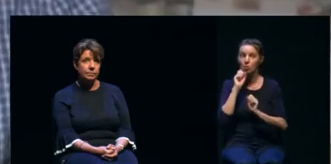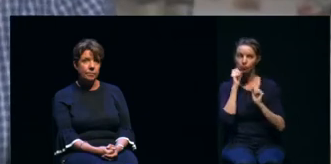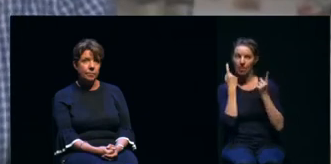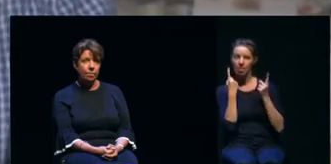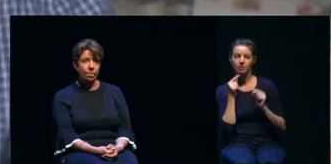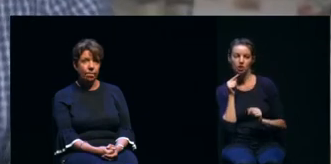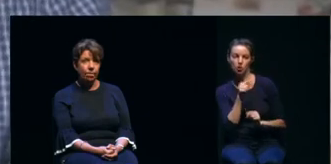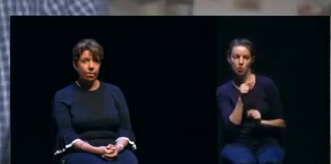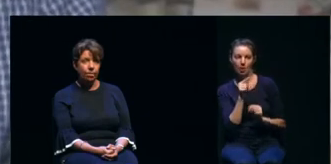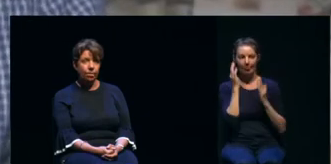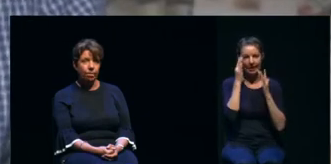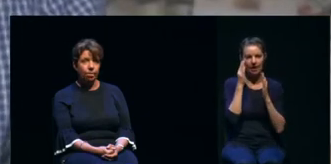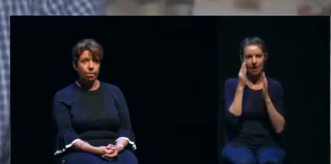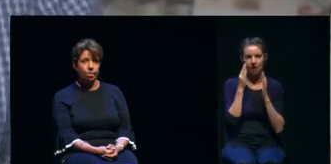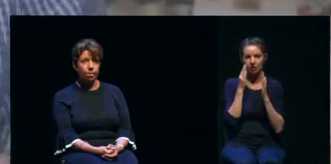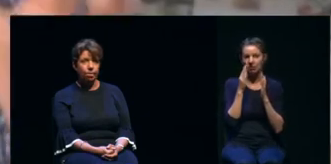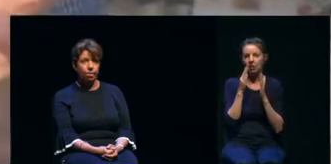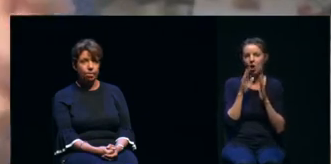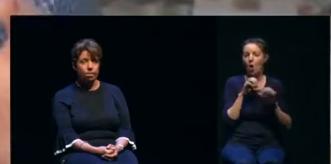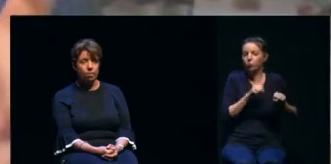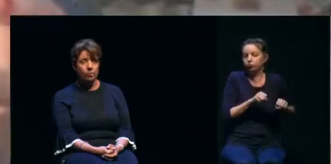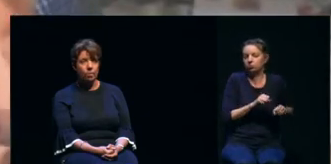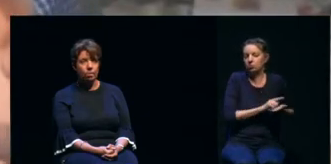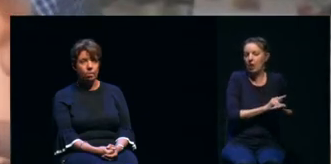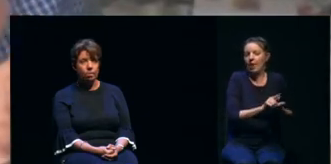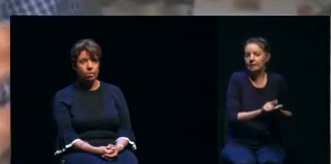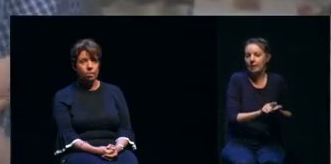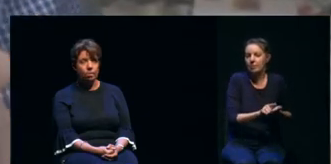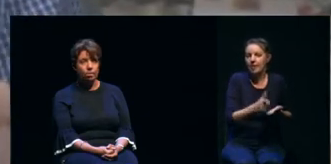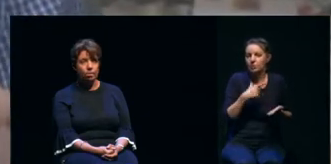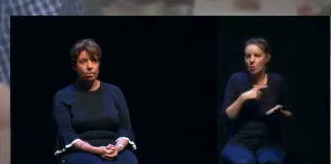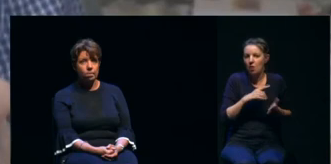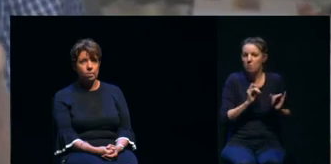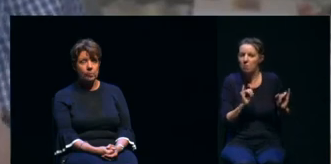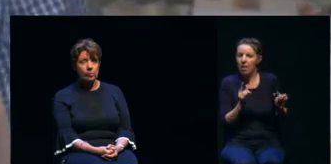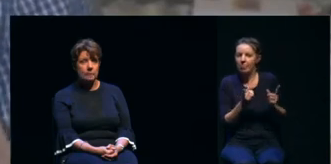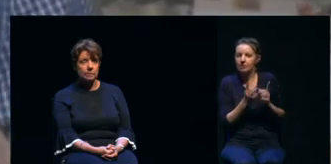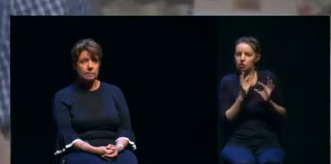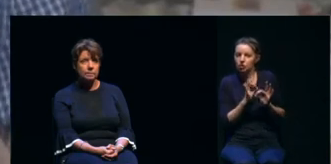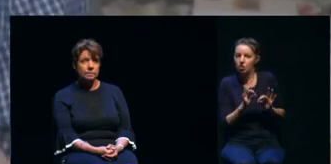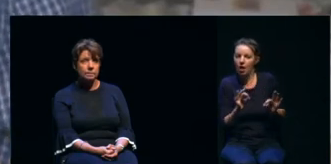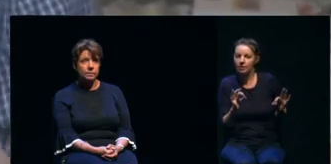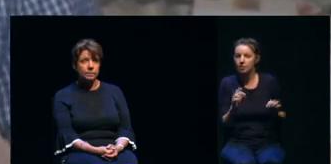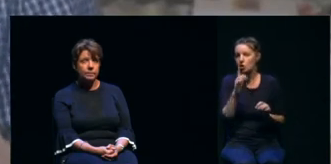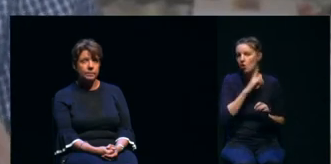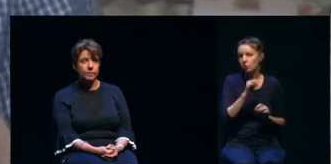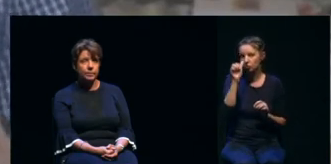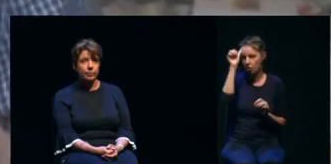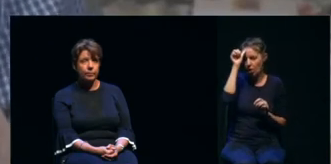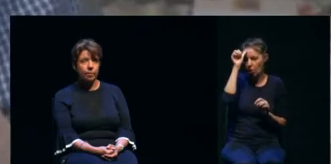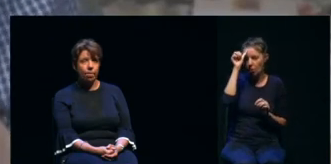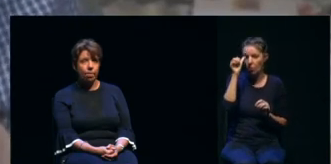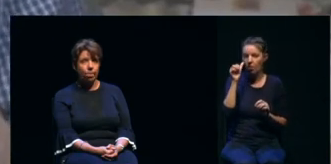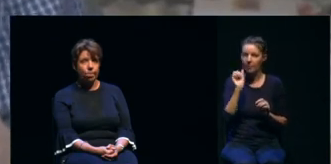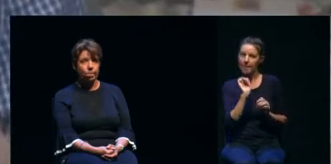thinking, that's something we'll talk about when we're older. And that's where these bad things grow, in the silence, where girls know that their mums think, I